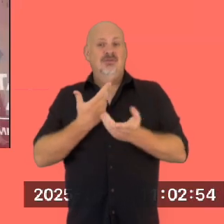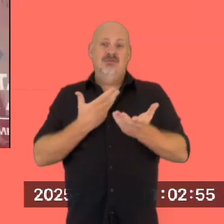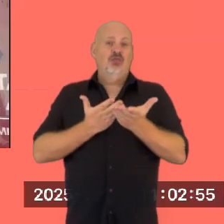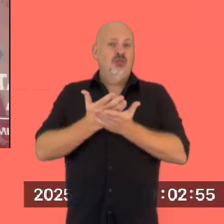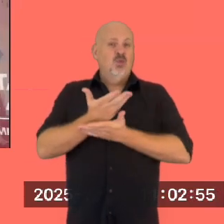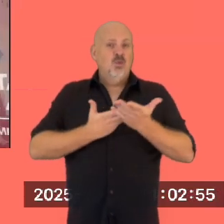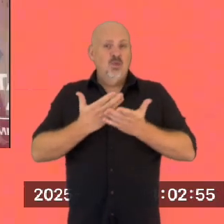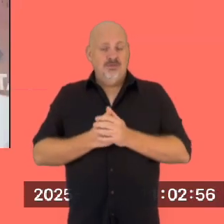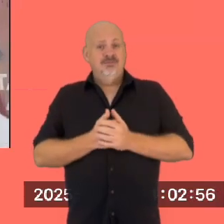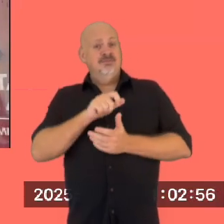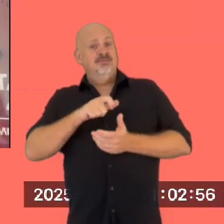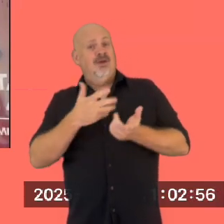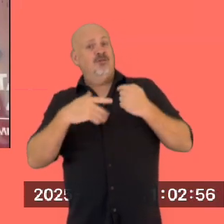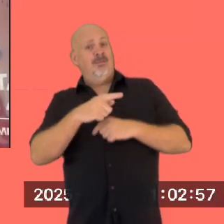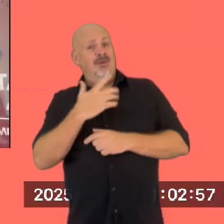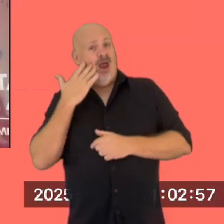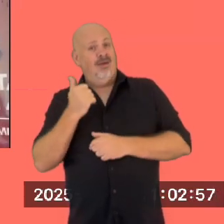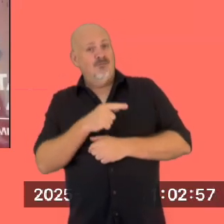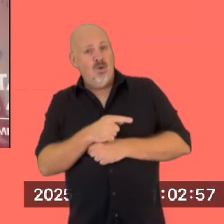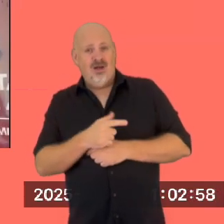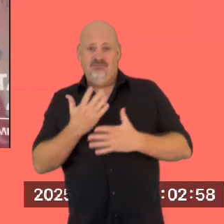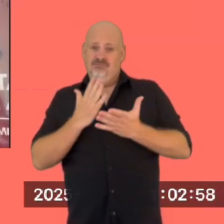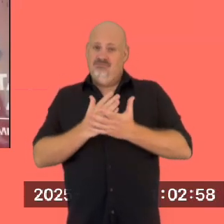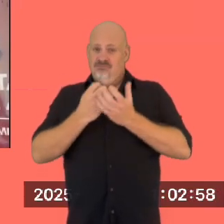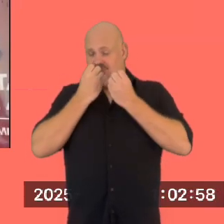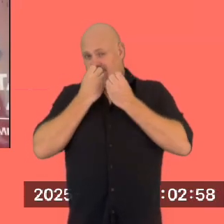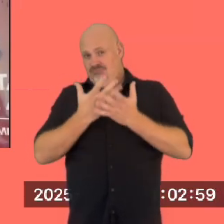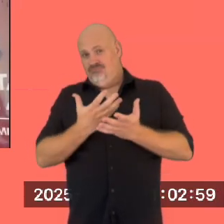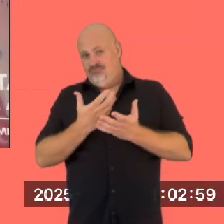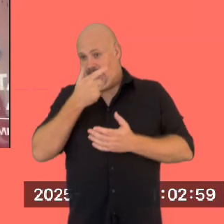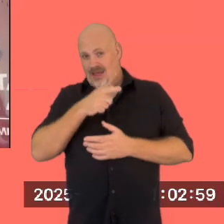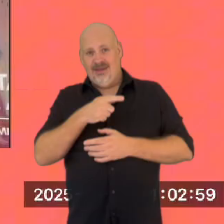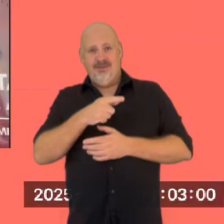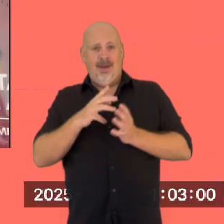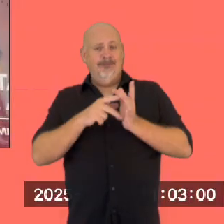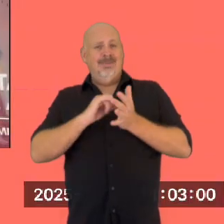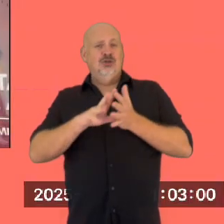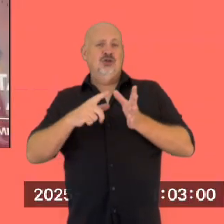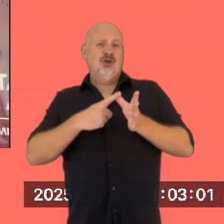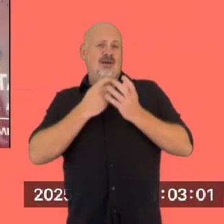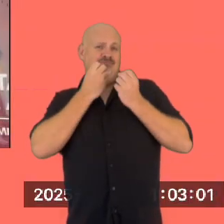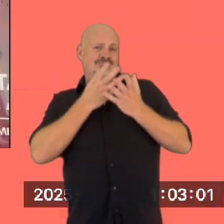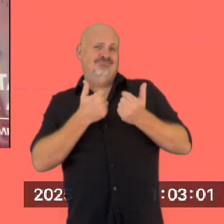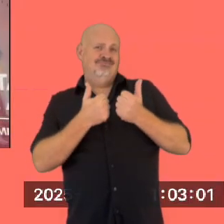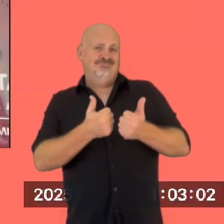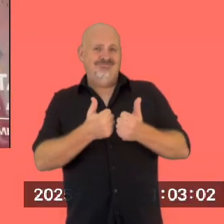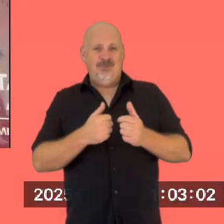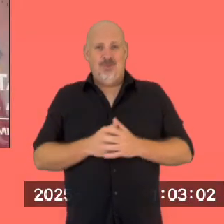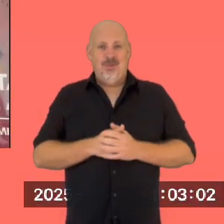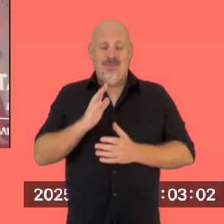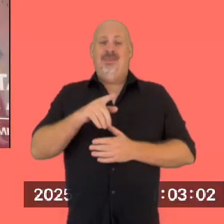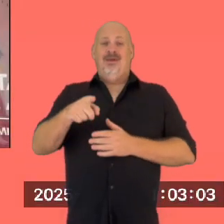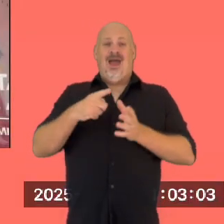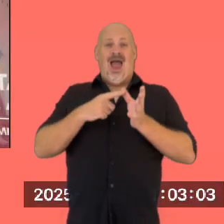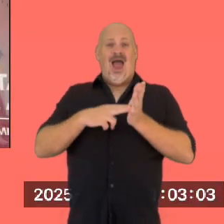the chat right now. We've got people joining in from California. We feel so lucky. We've got beautiful Misha.